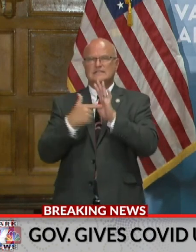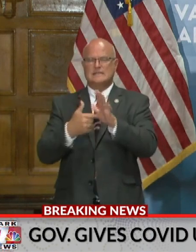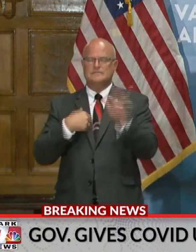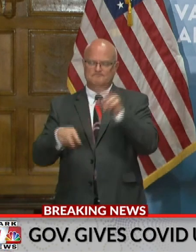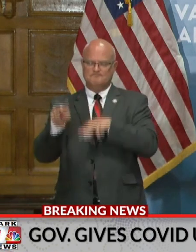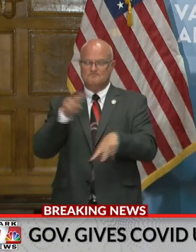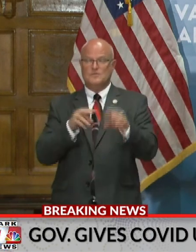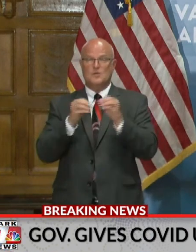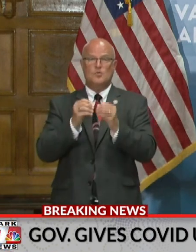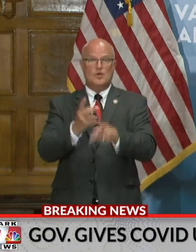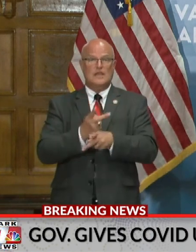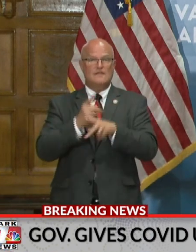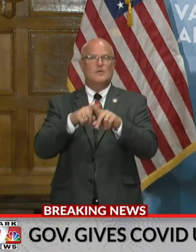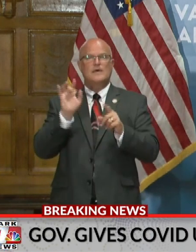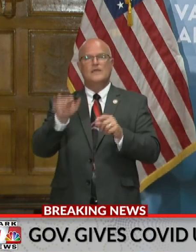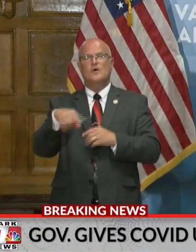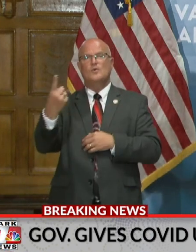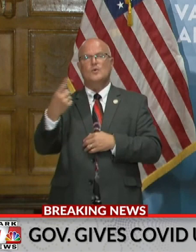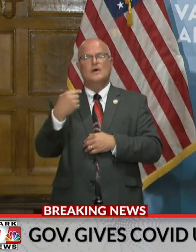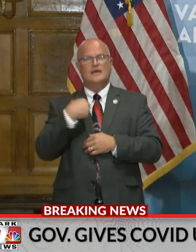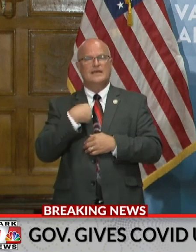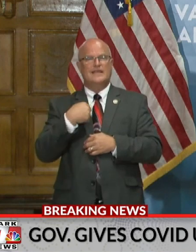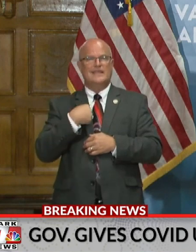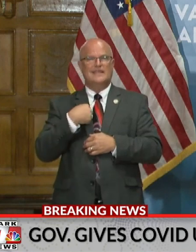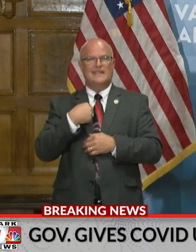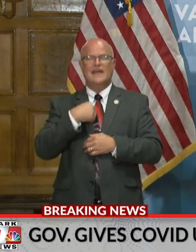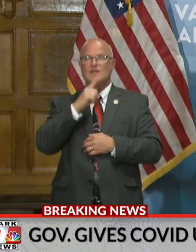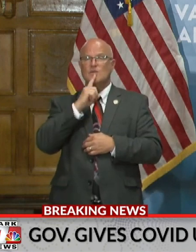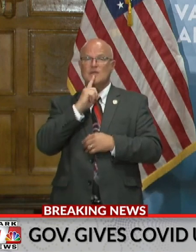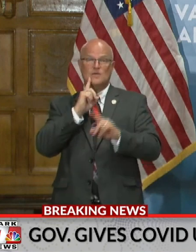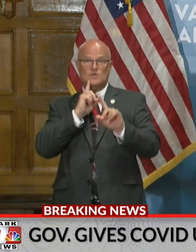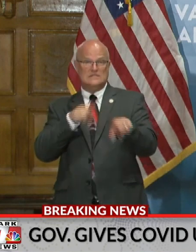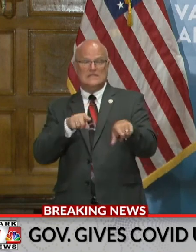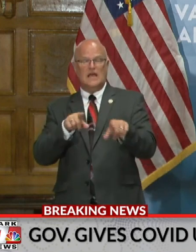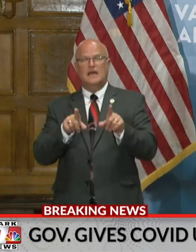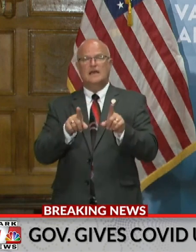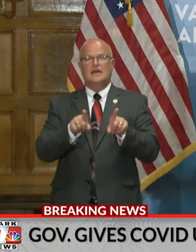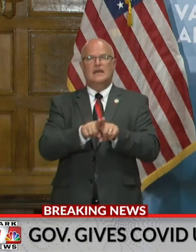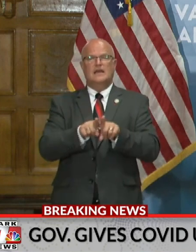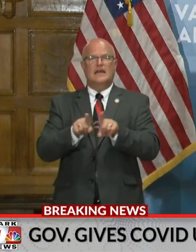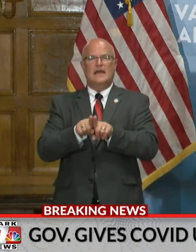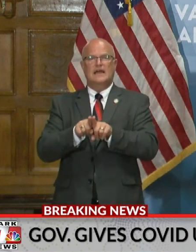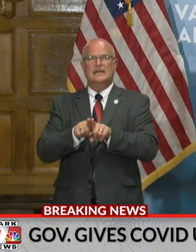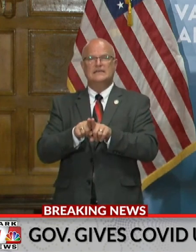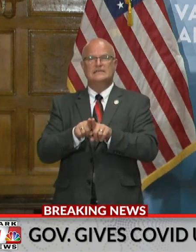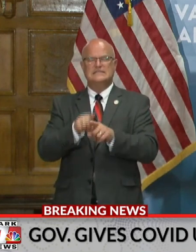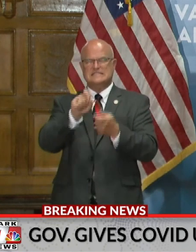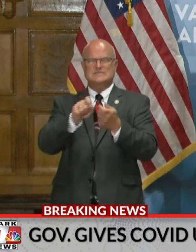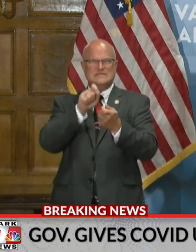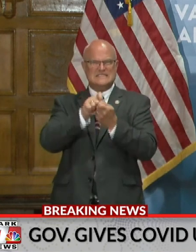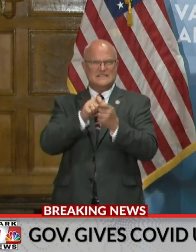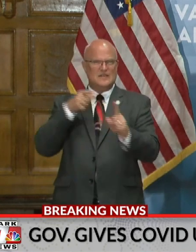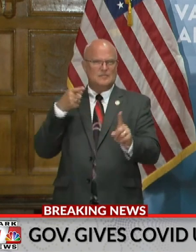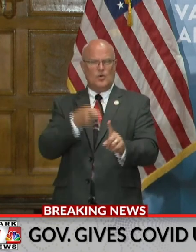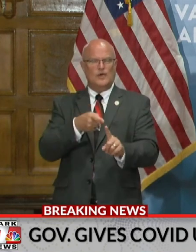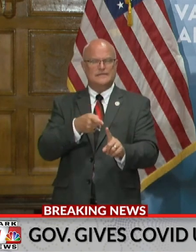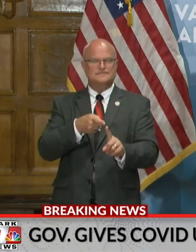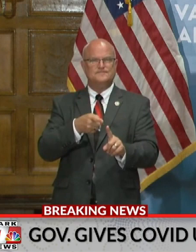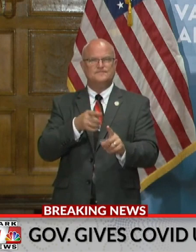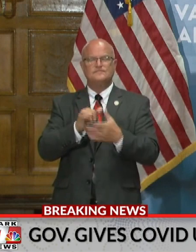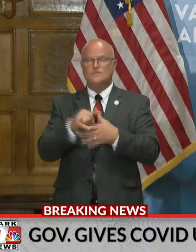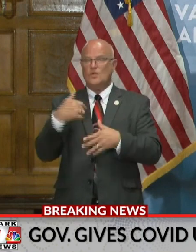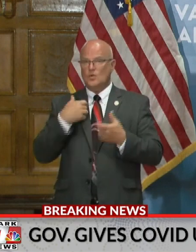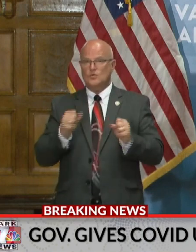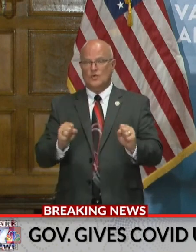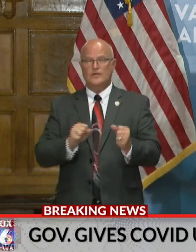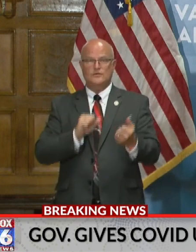look at more carefully, but that's the only one that I can really recite as a very specific point that we